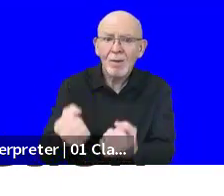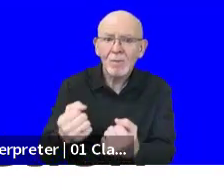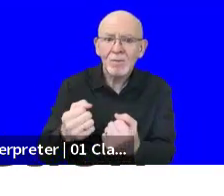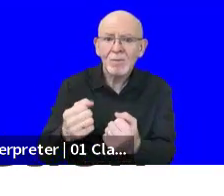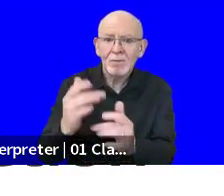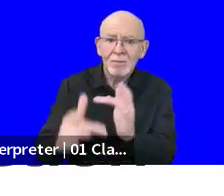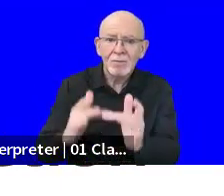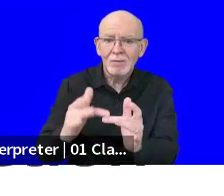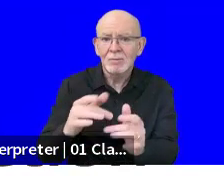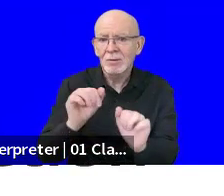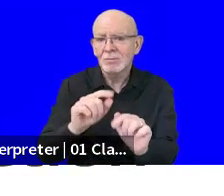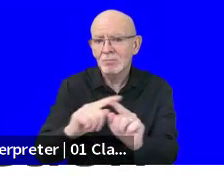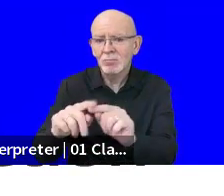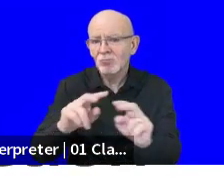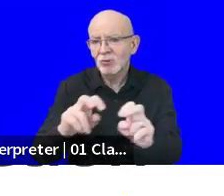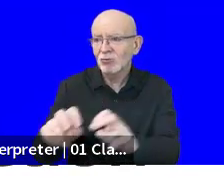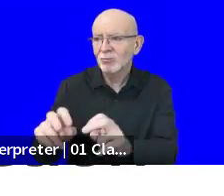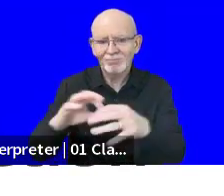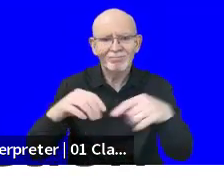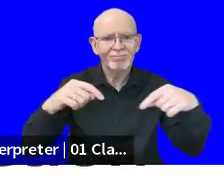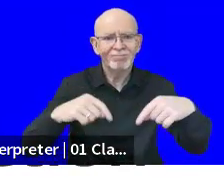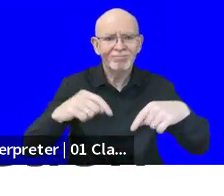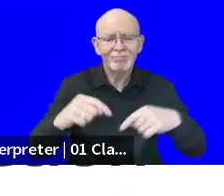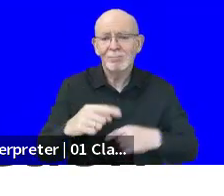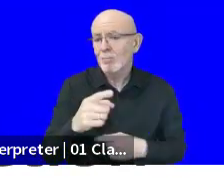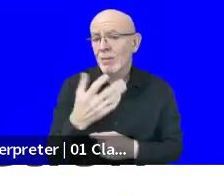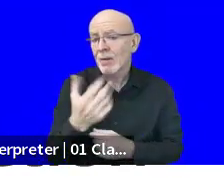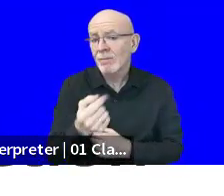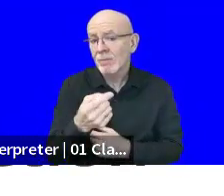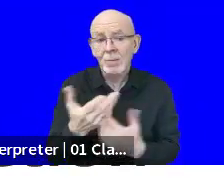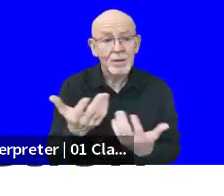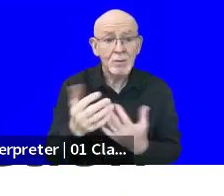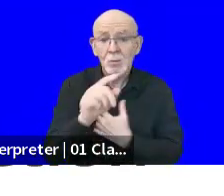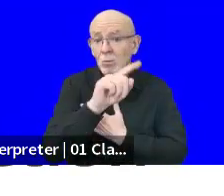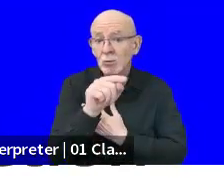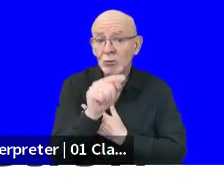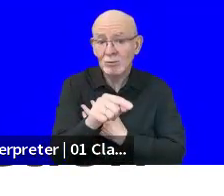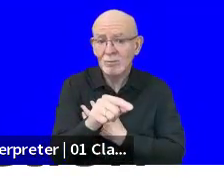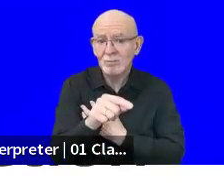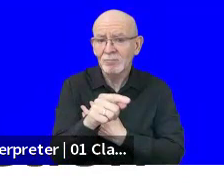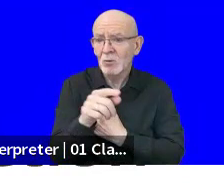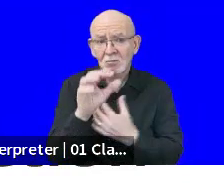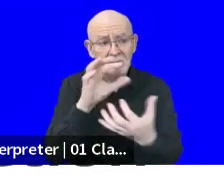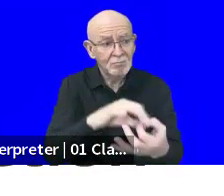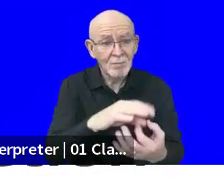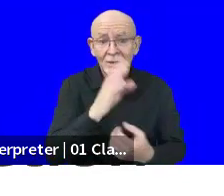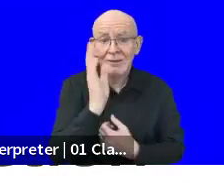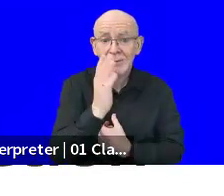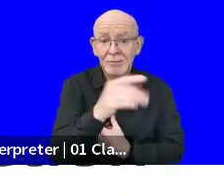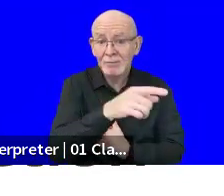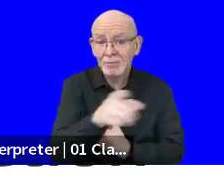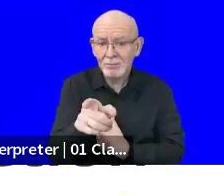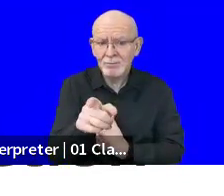please use the Q&A box. Don't use the chat box. Use the Q&A